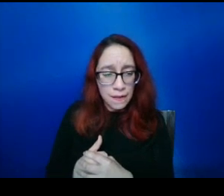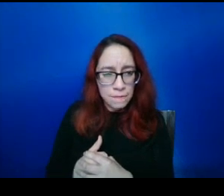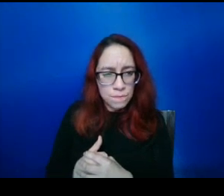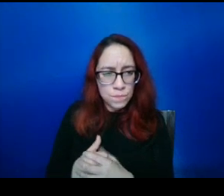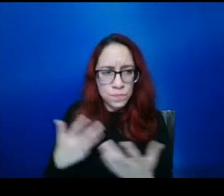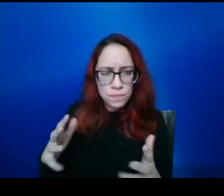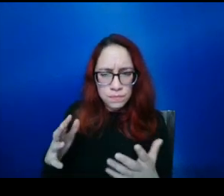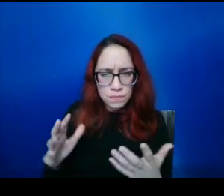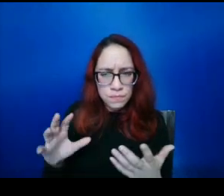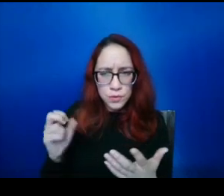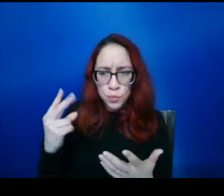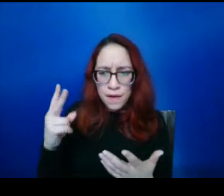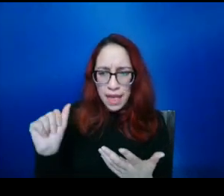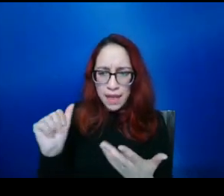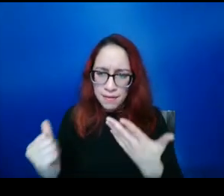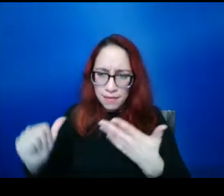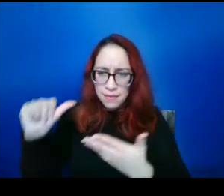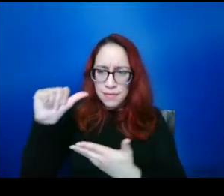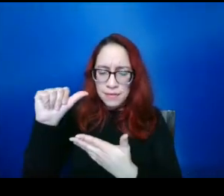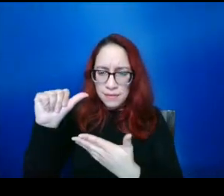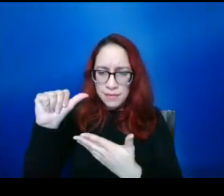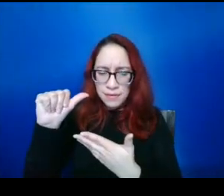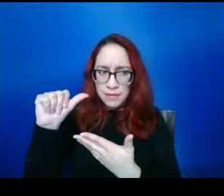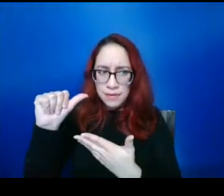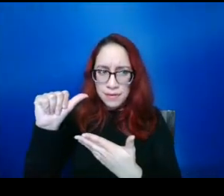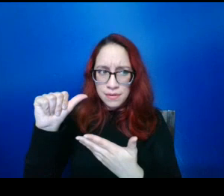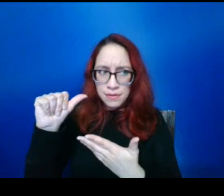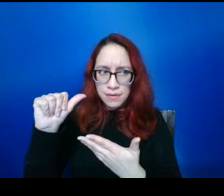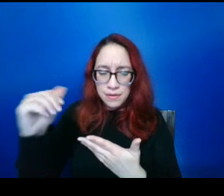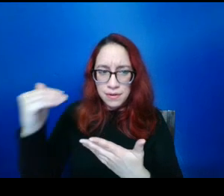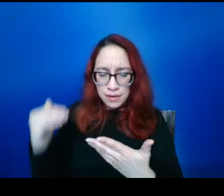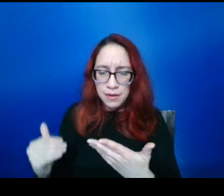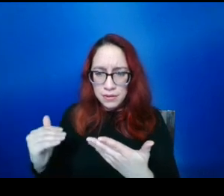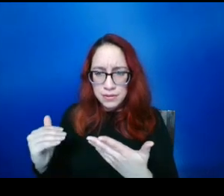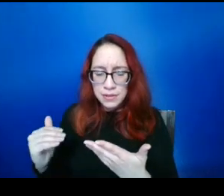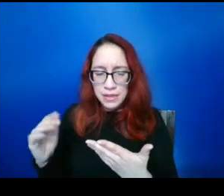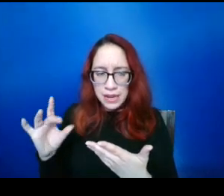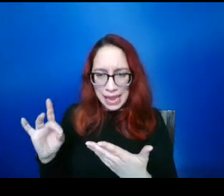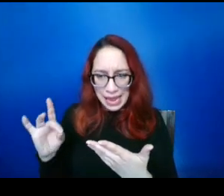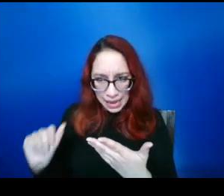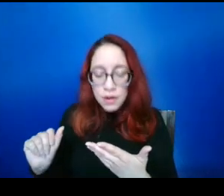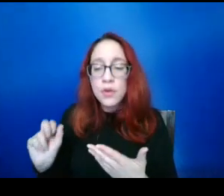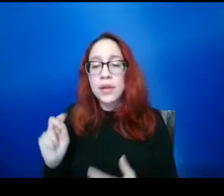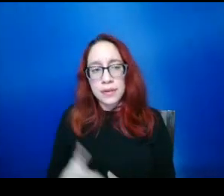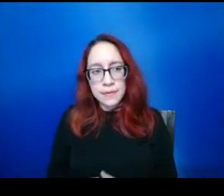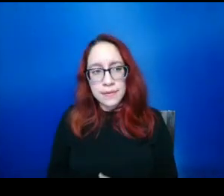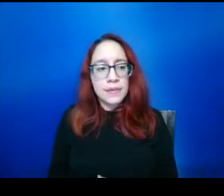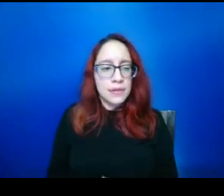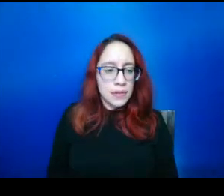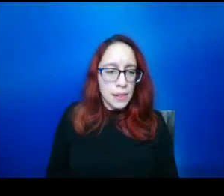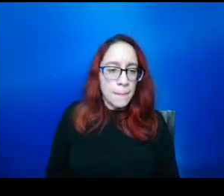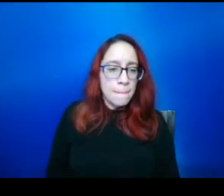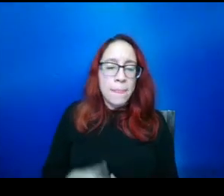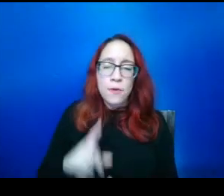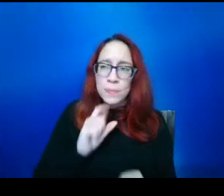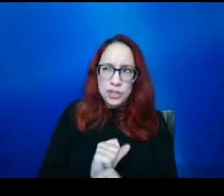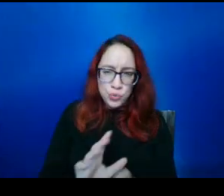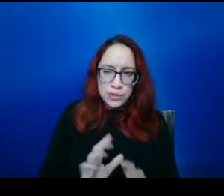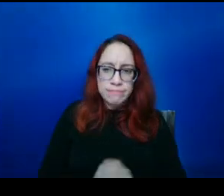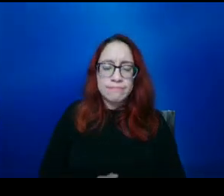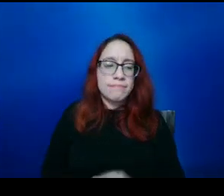already moved up 12A, and she wants to put it after. Right after 12A. 8A. Okay. All right, just making sure.